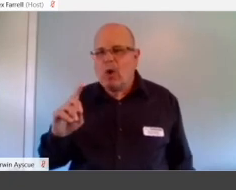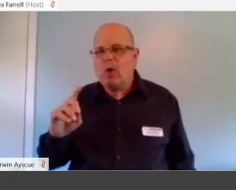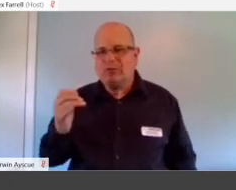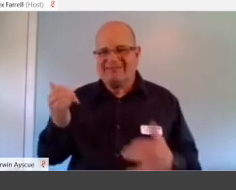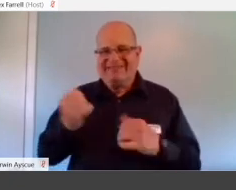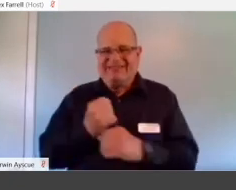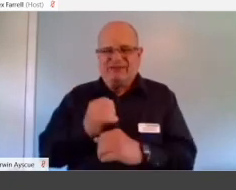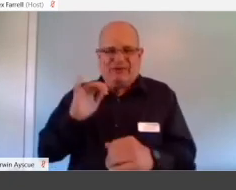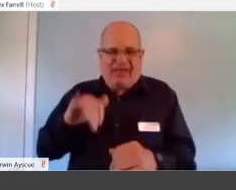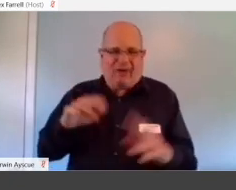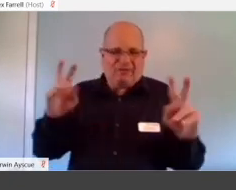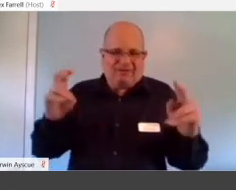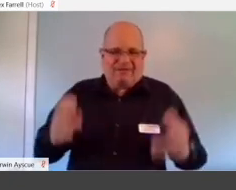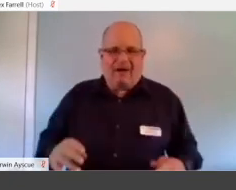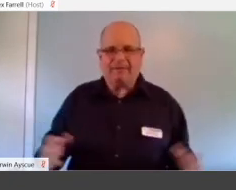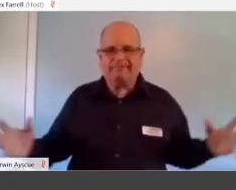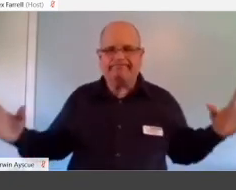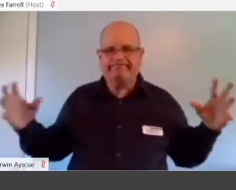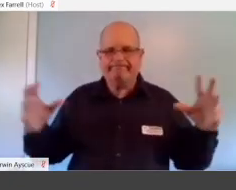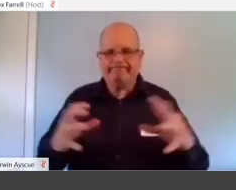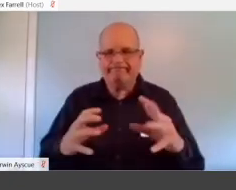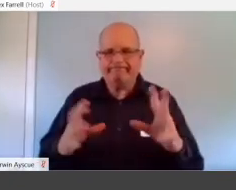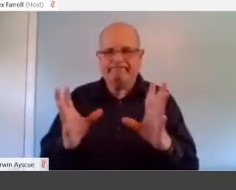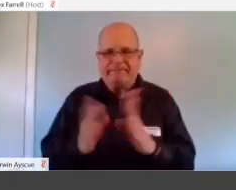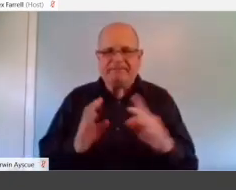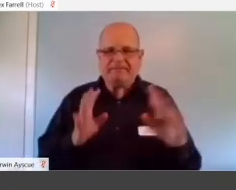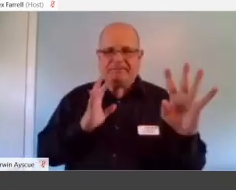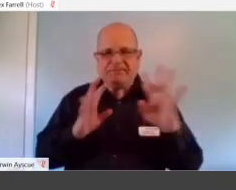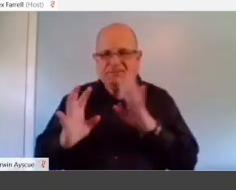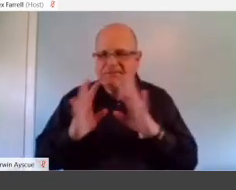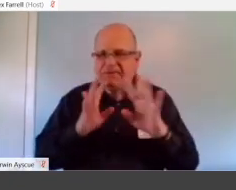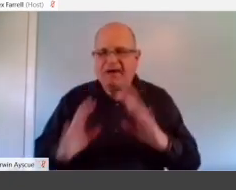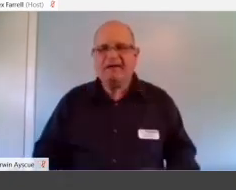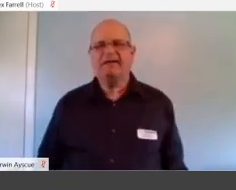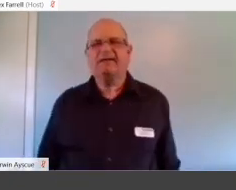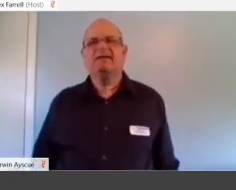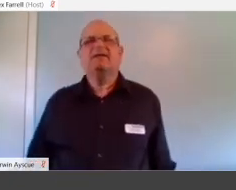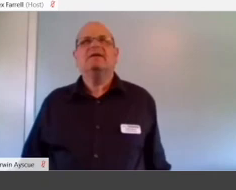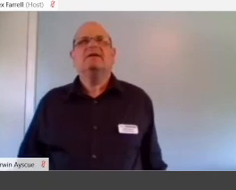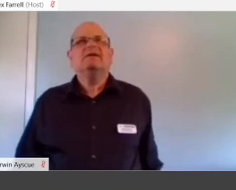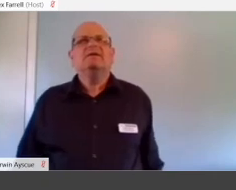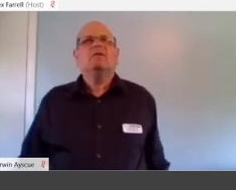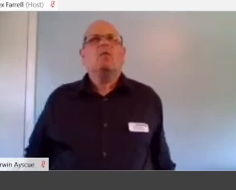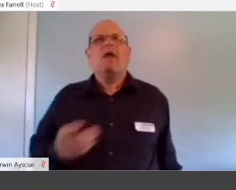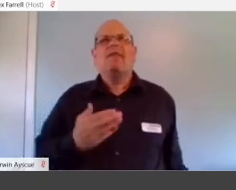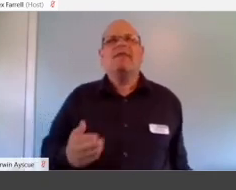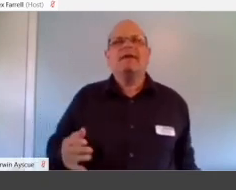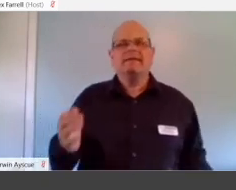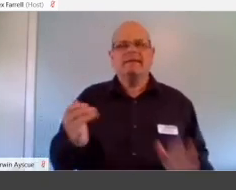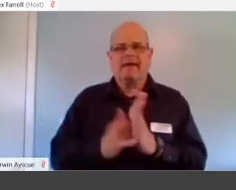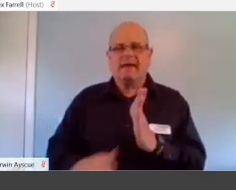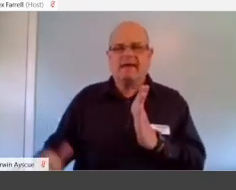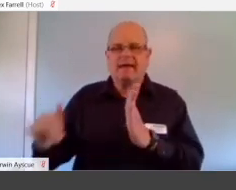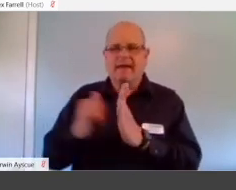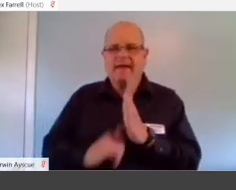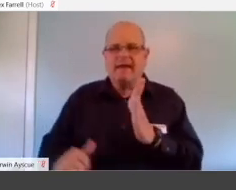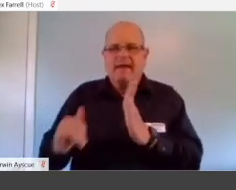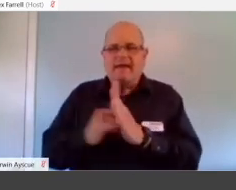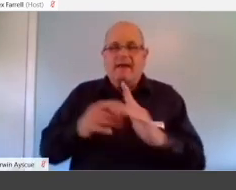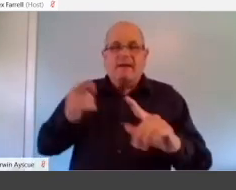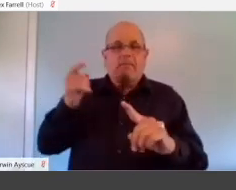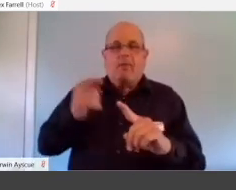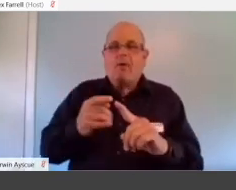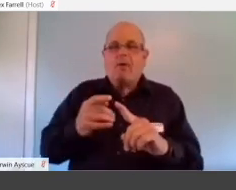those folks together for a week and seeing what we'd come up with. And one of the things we talked about over and over again on all of